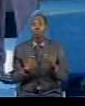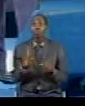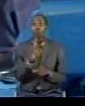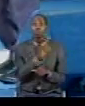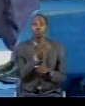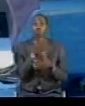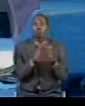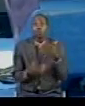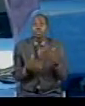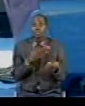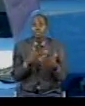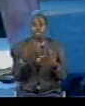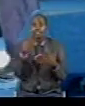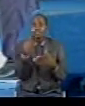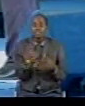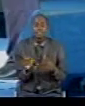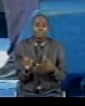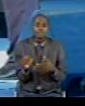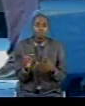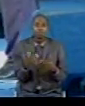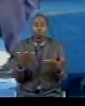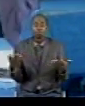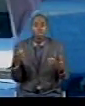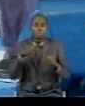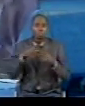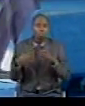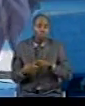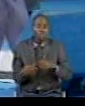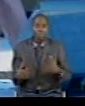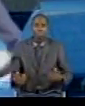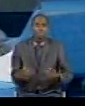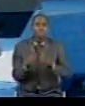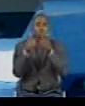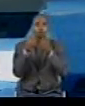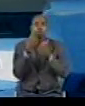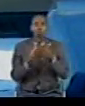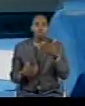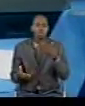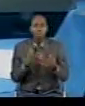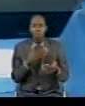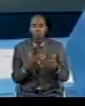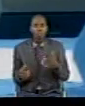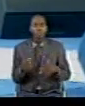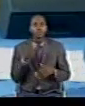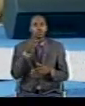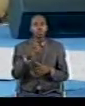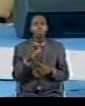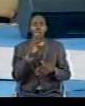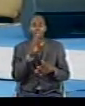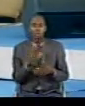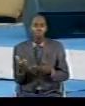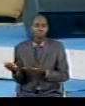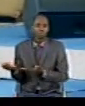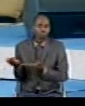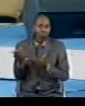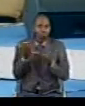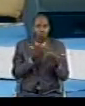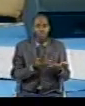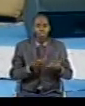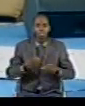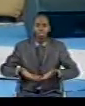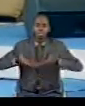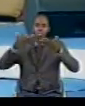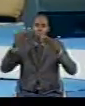the challenge, whatever the problem, whatever you are carrying, the load and the pressure you are